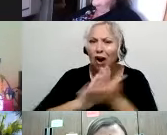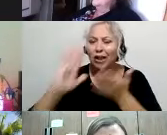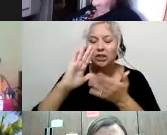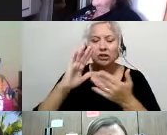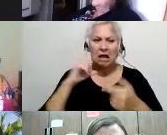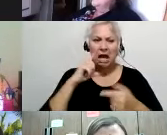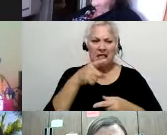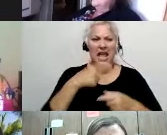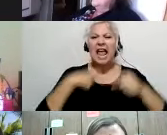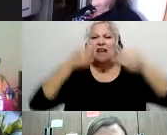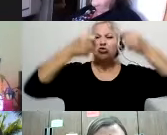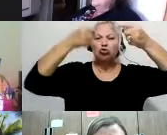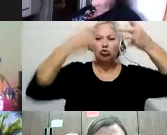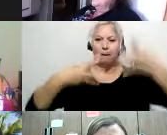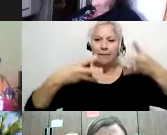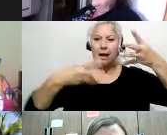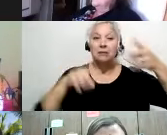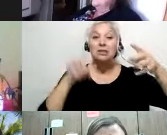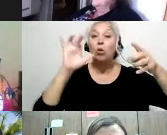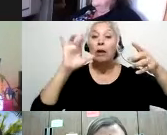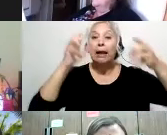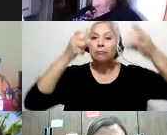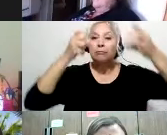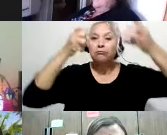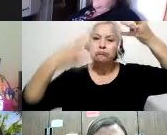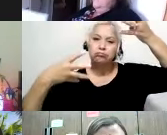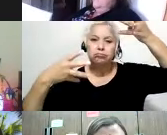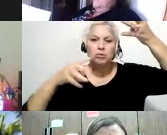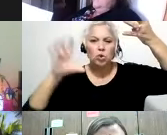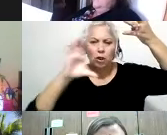drop downs that you can actually insert courses into.